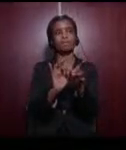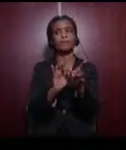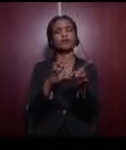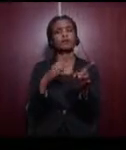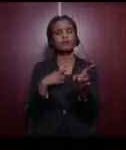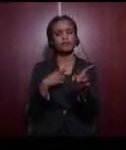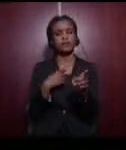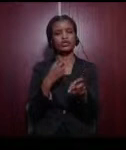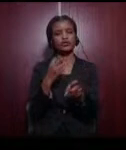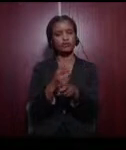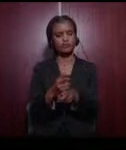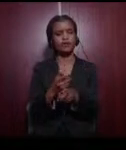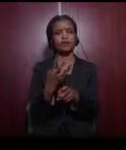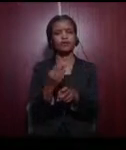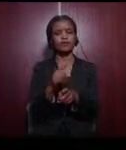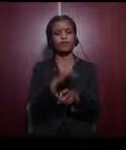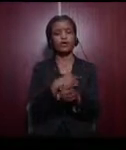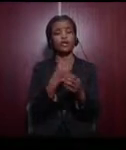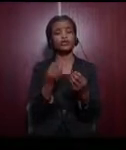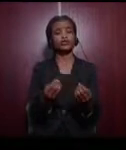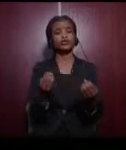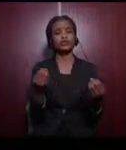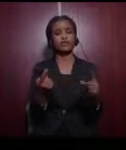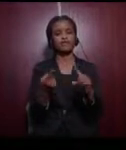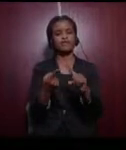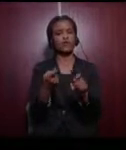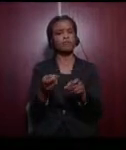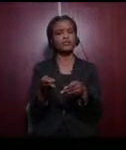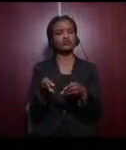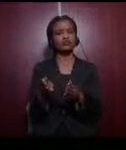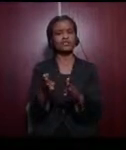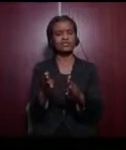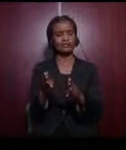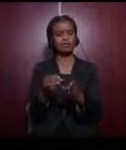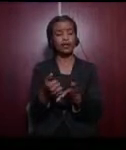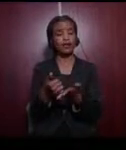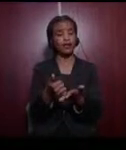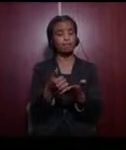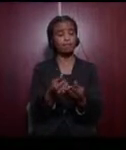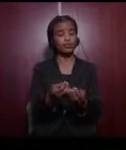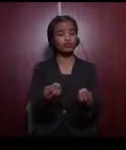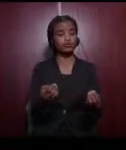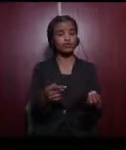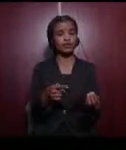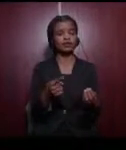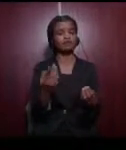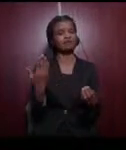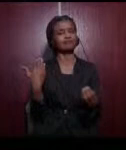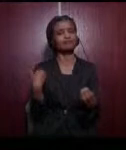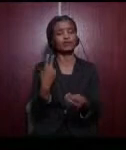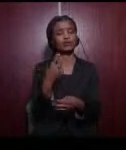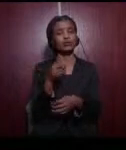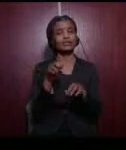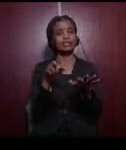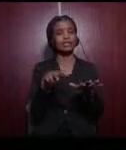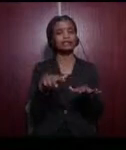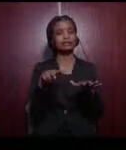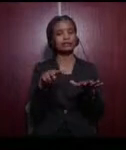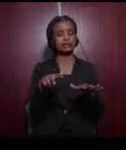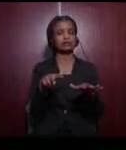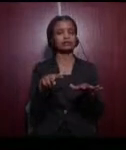street, since from 2018. I have been looking for help or any funds or anything. I